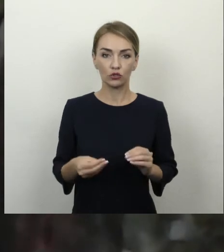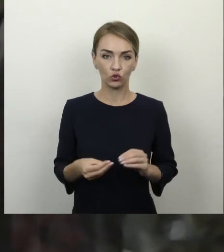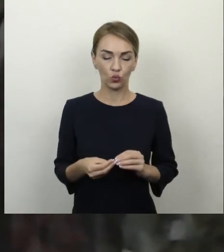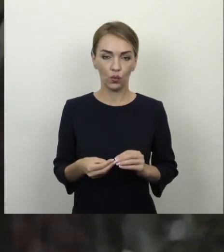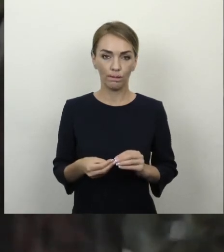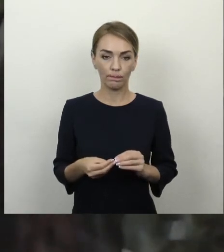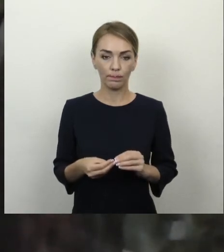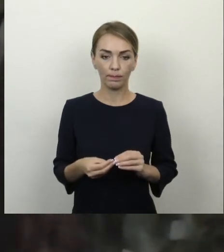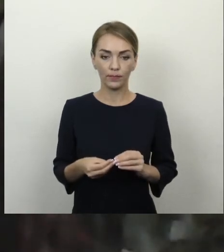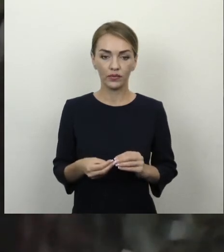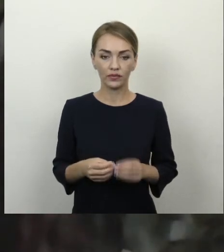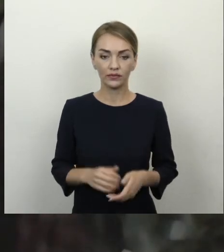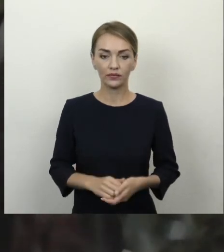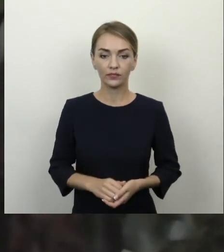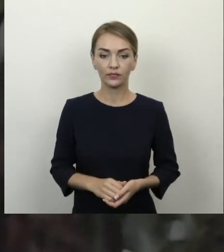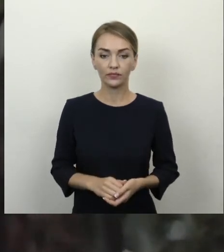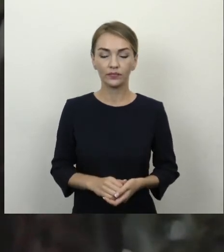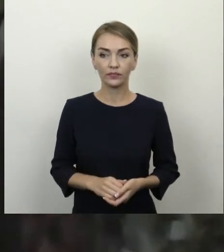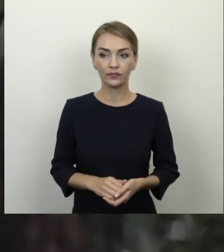crisis,